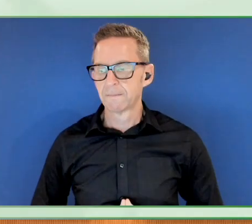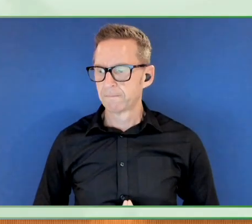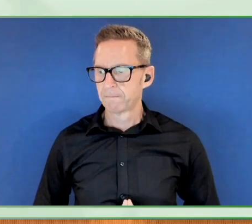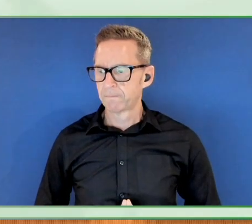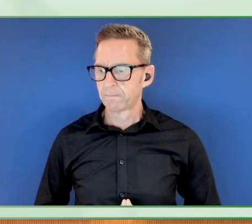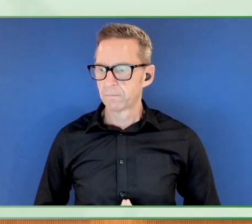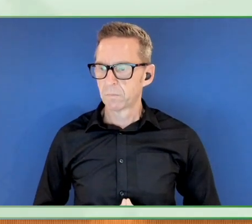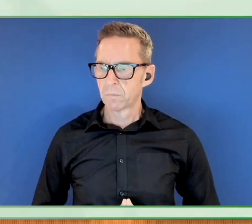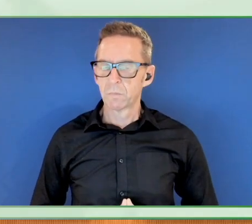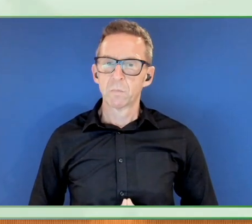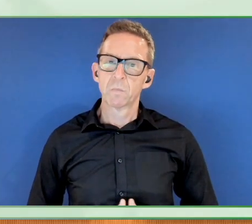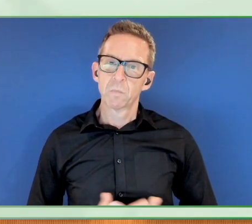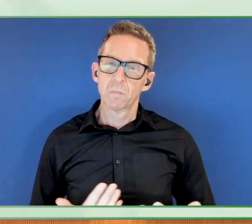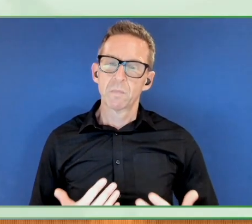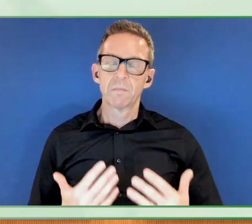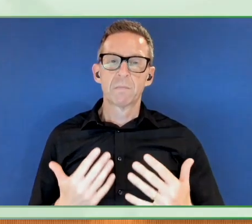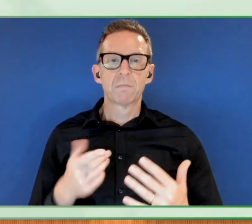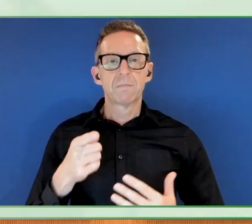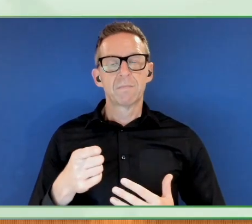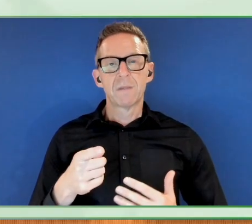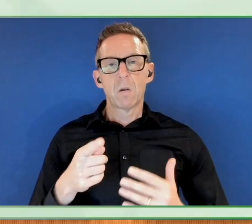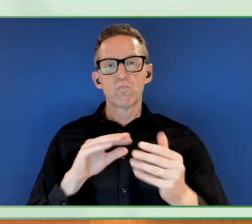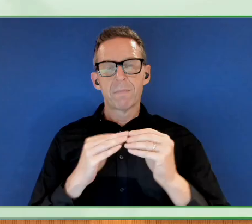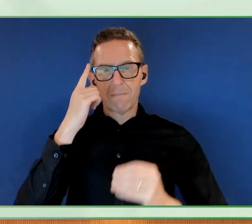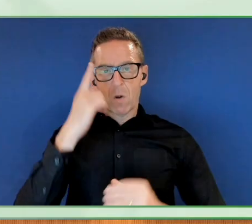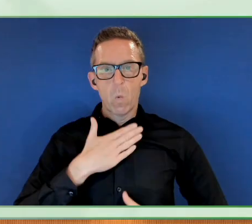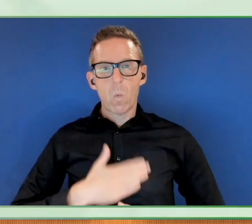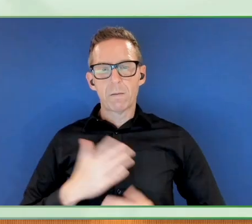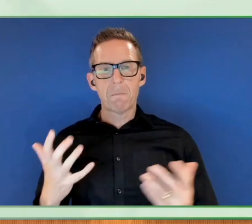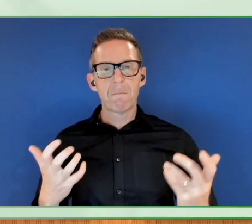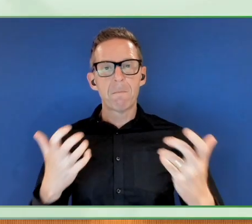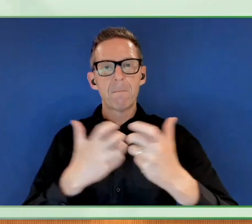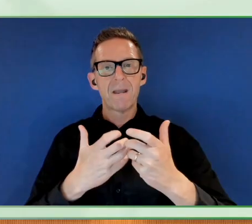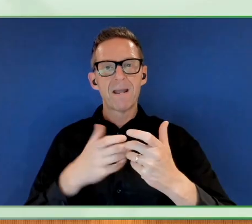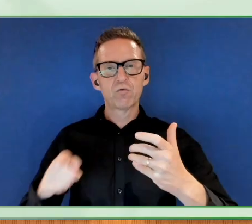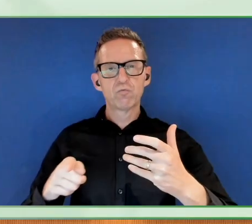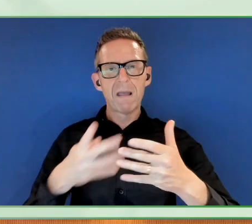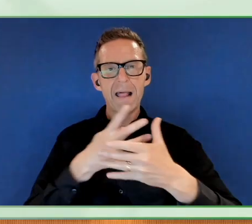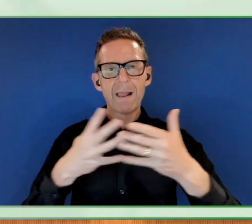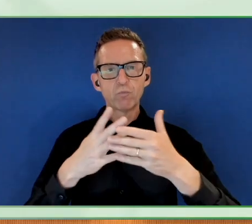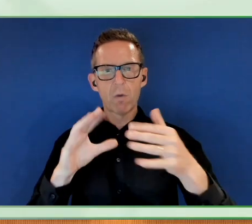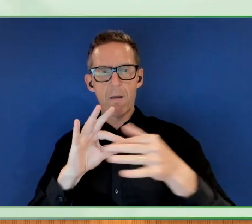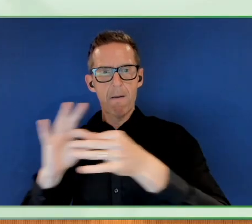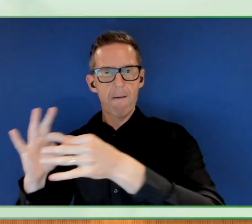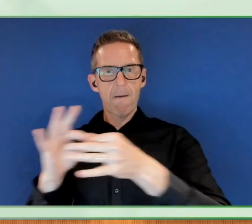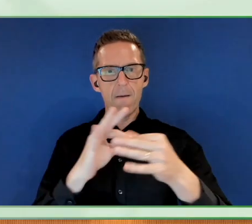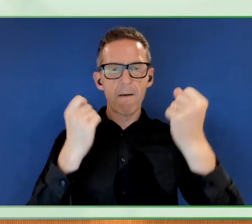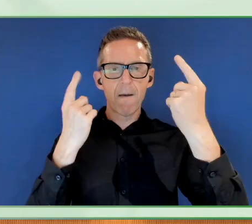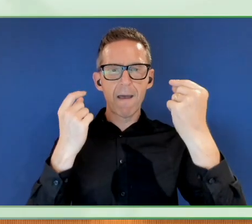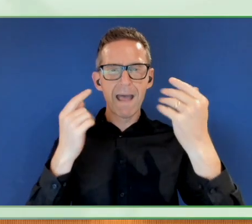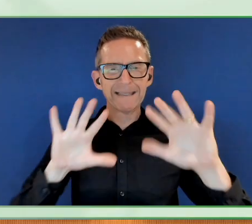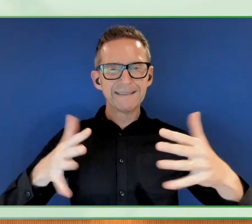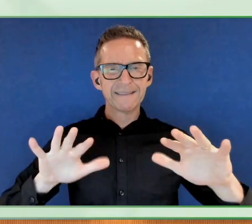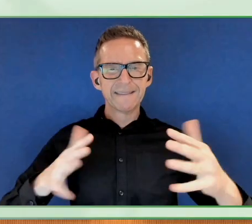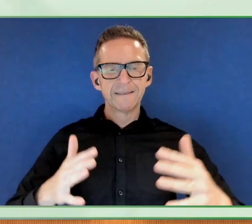that to match these two languages, and so I think the best way is to make accessibility